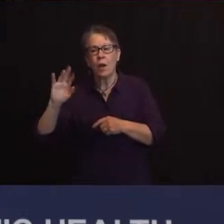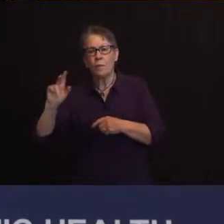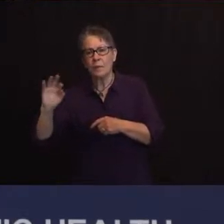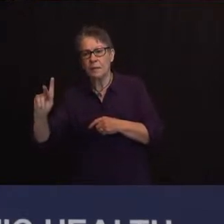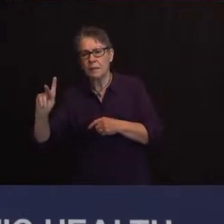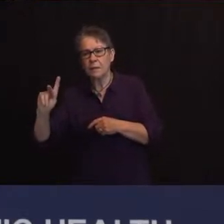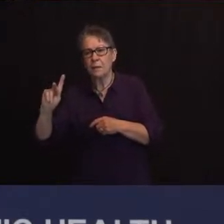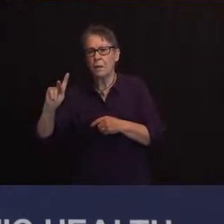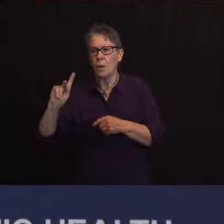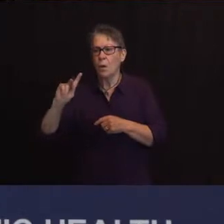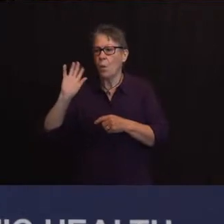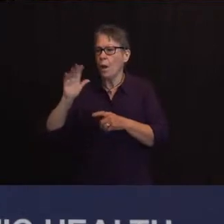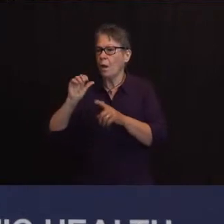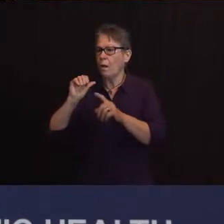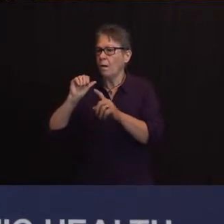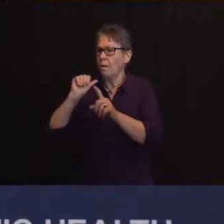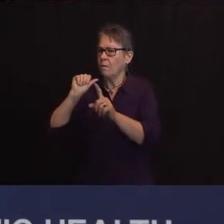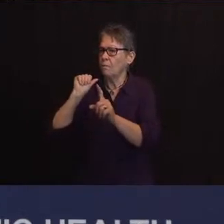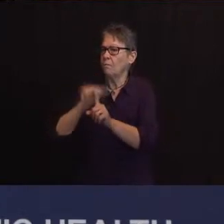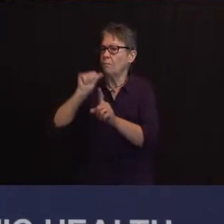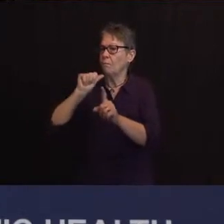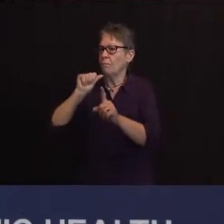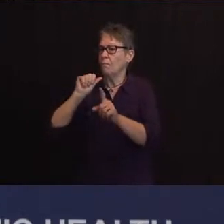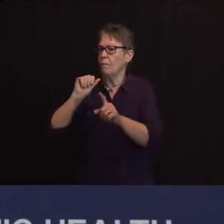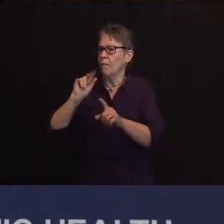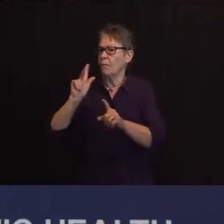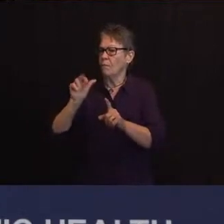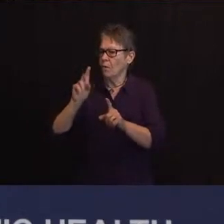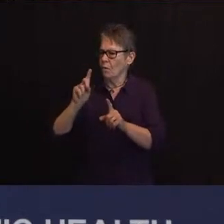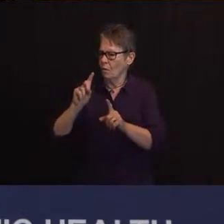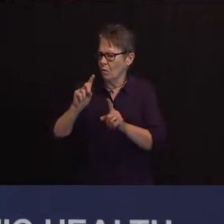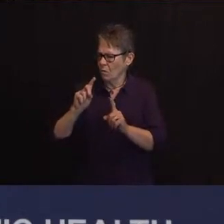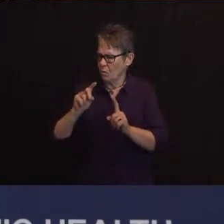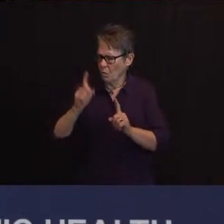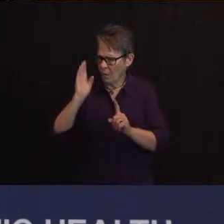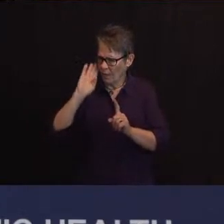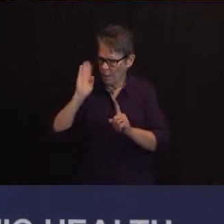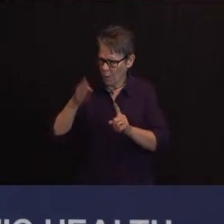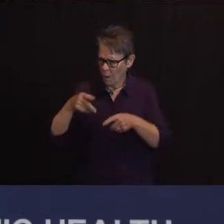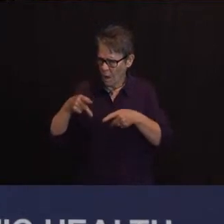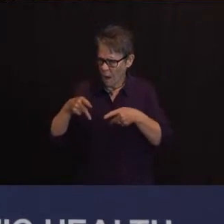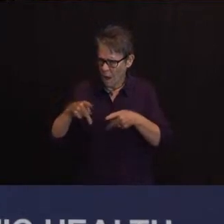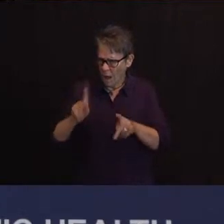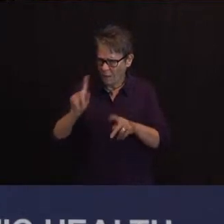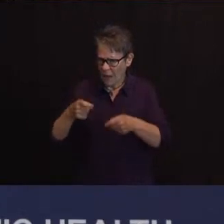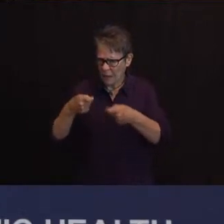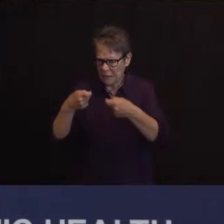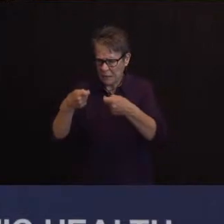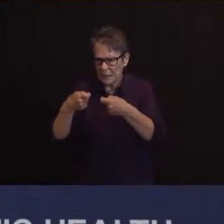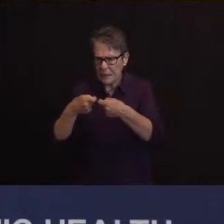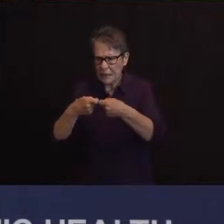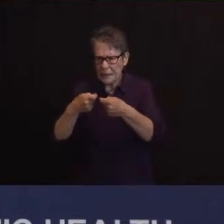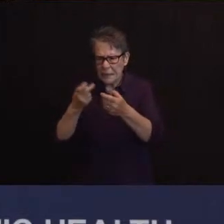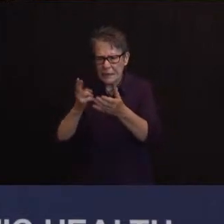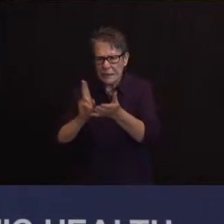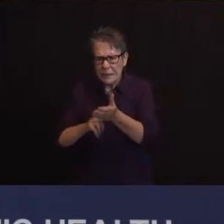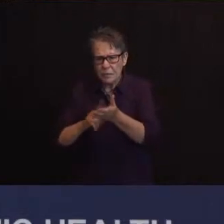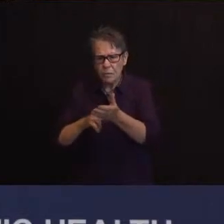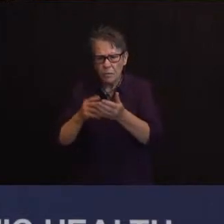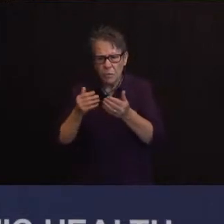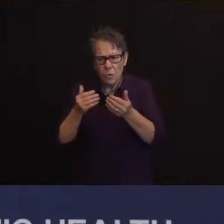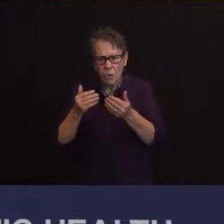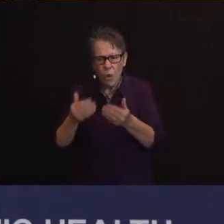that allowed electronic petition signatures, and whether or not you're certain that Electronic petition signatures will still